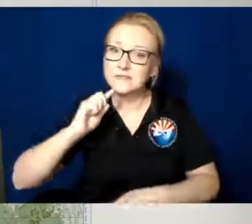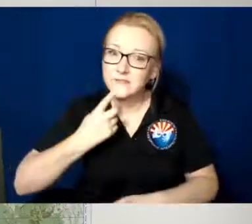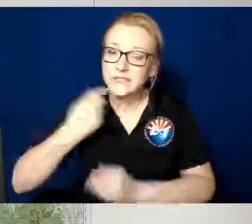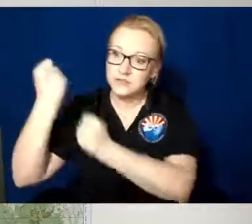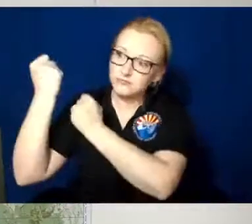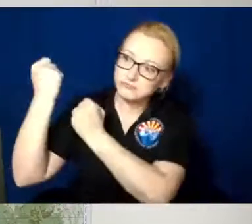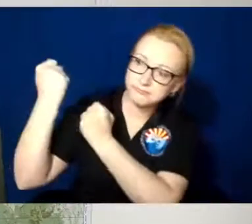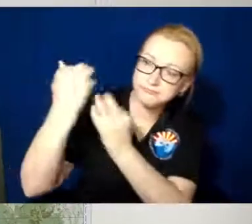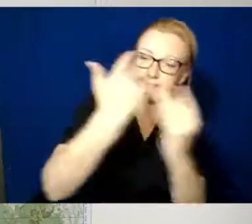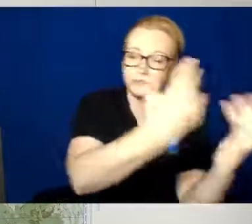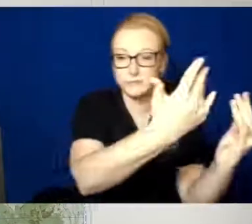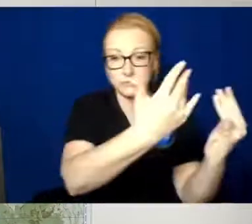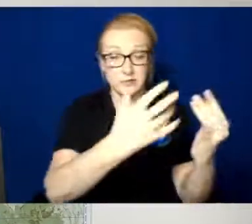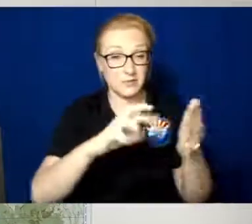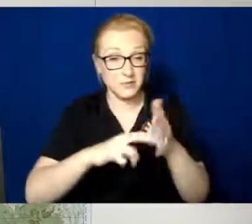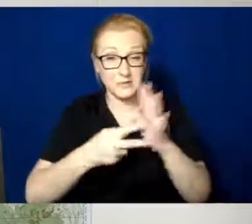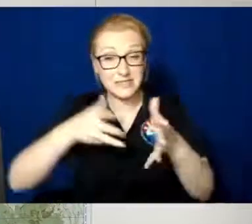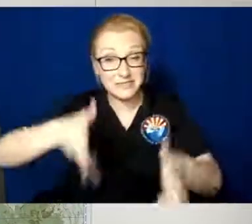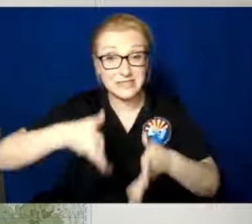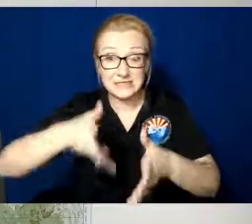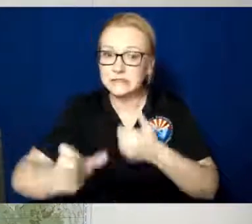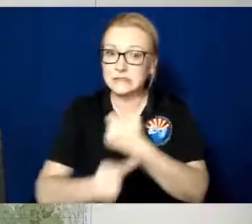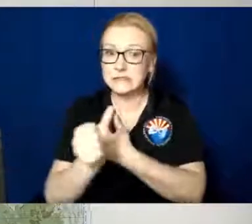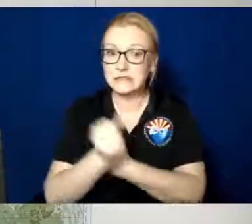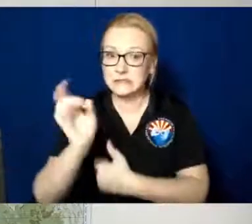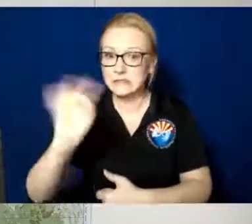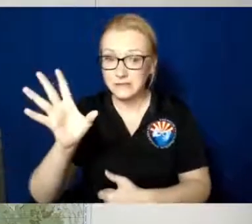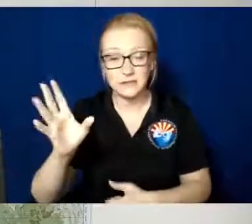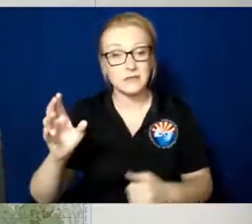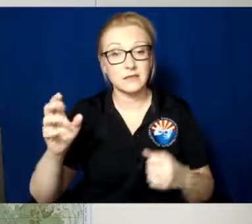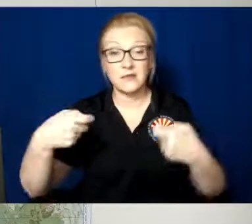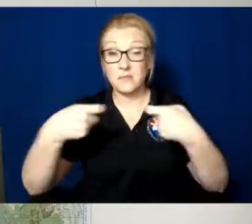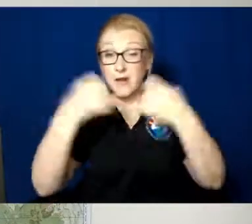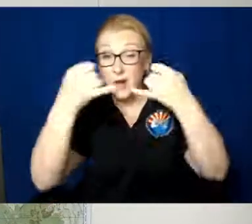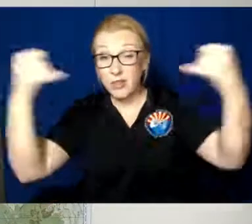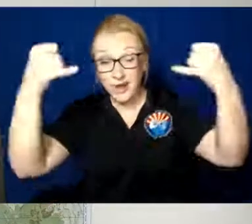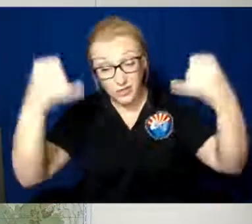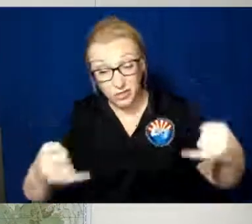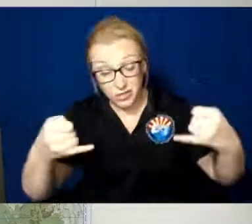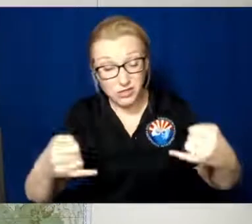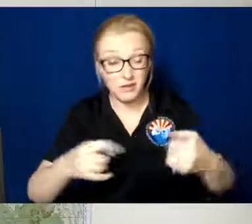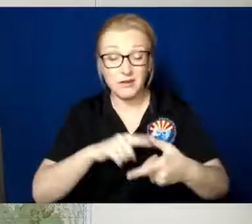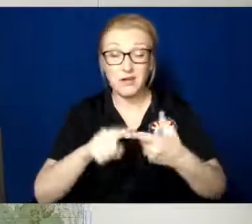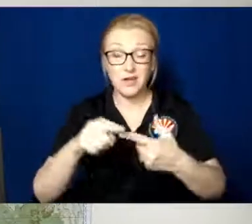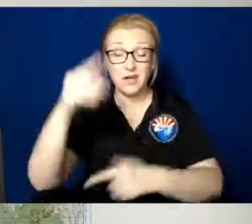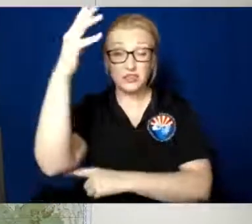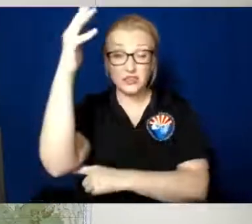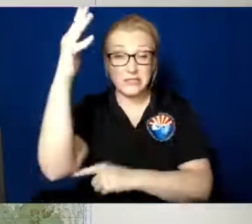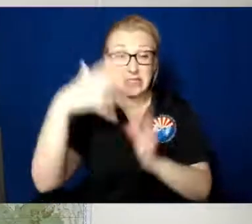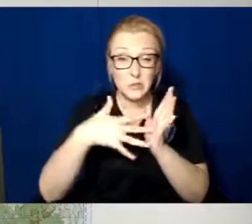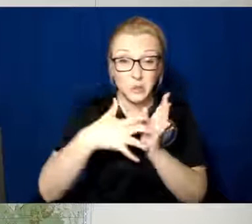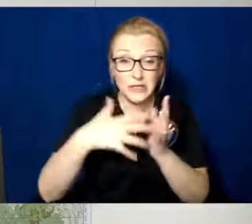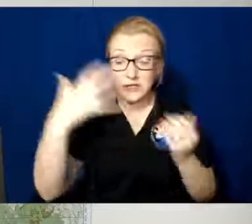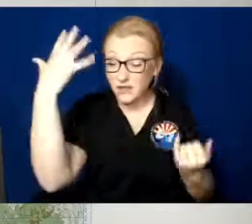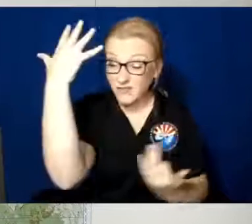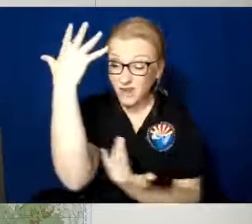occurred in a lot of that area. We do have a lot of areas where we still have down power lines, we have hazard trees, and we still need to do a lot of work in